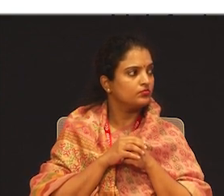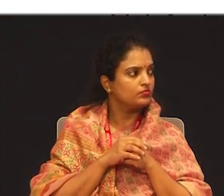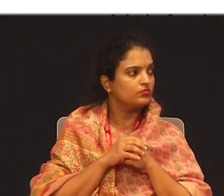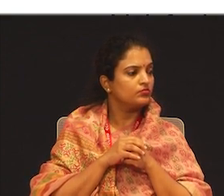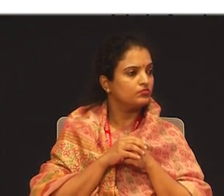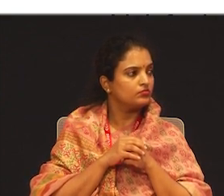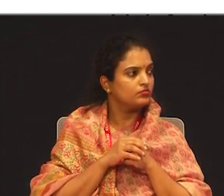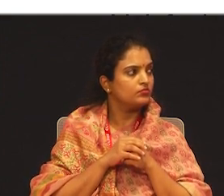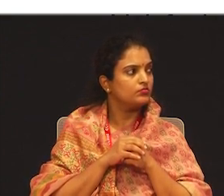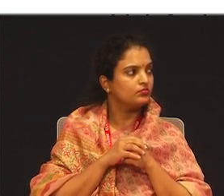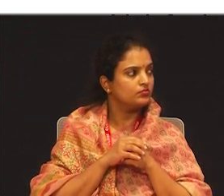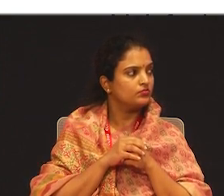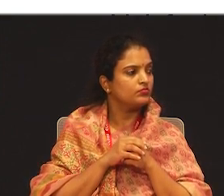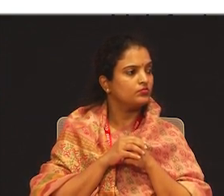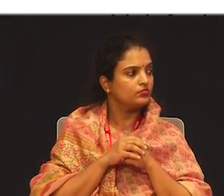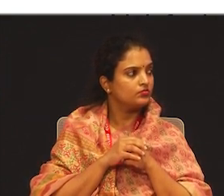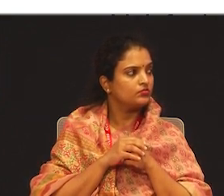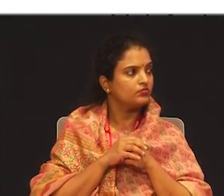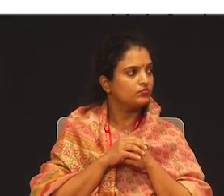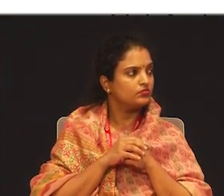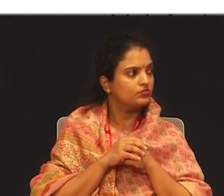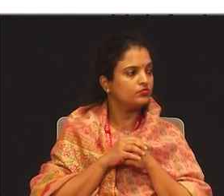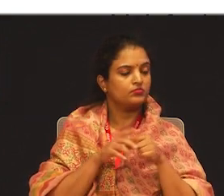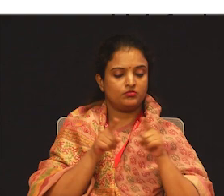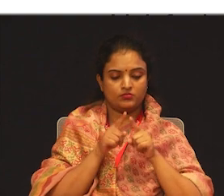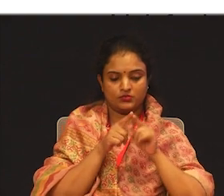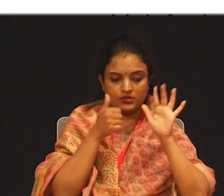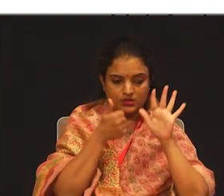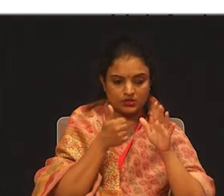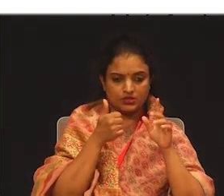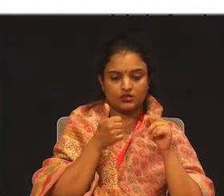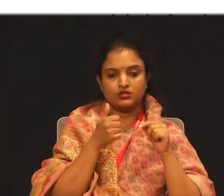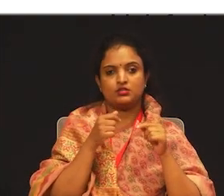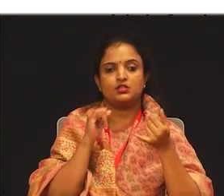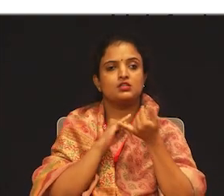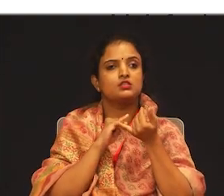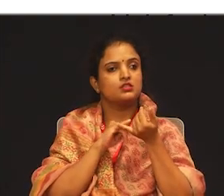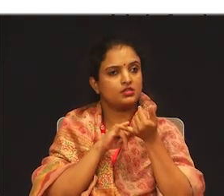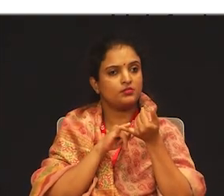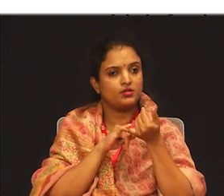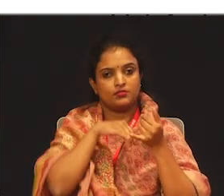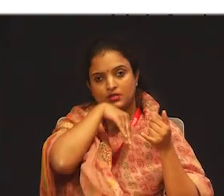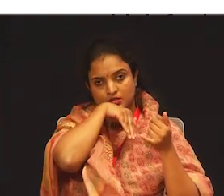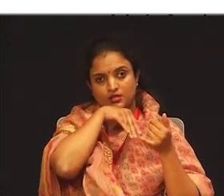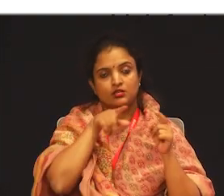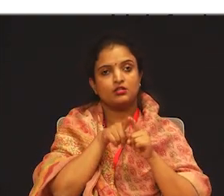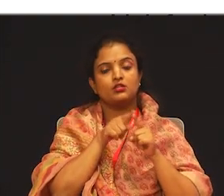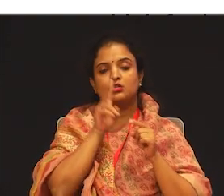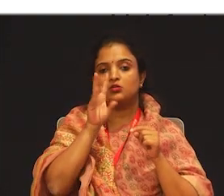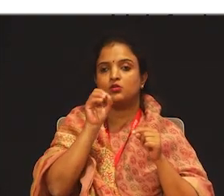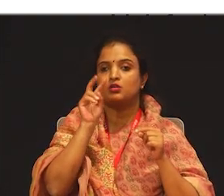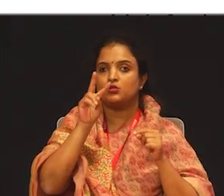And finally, 6 September 2022, we